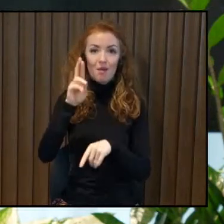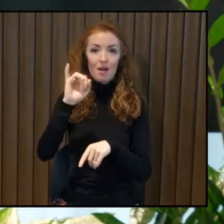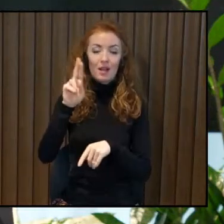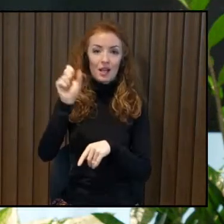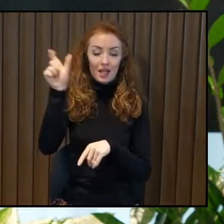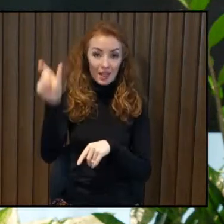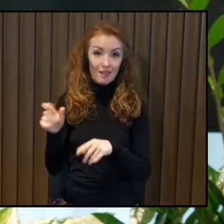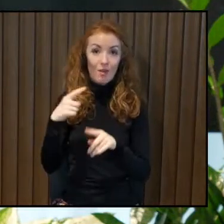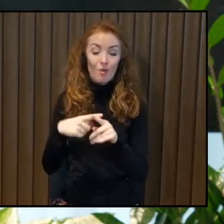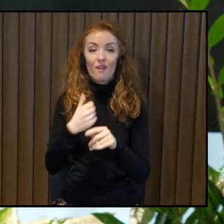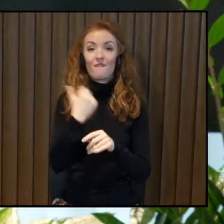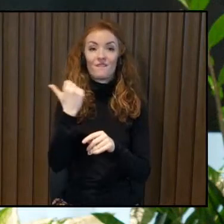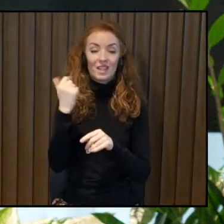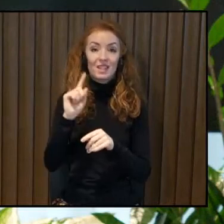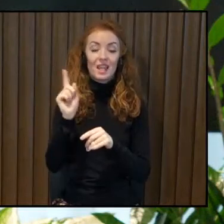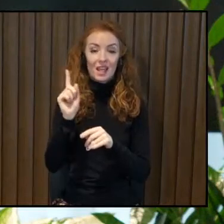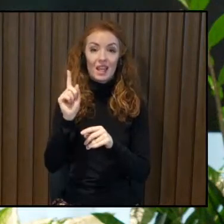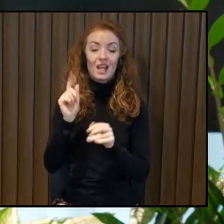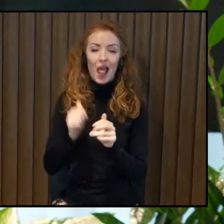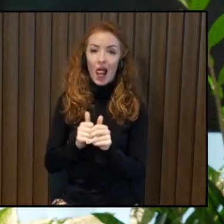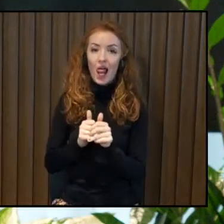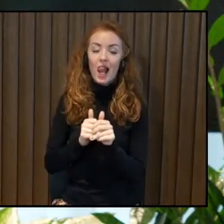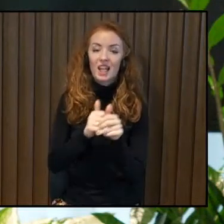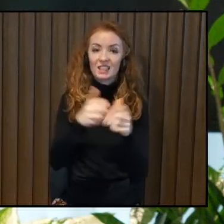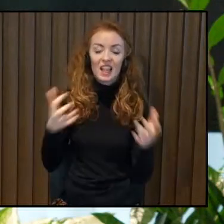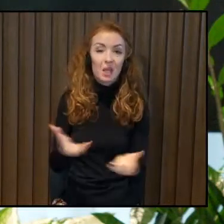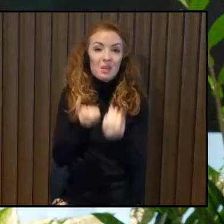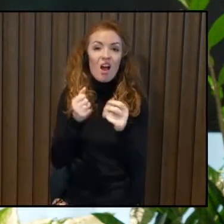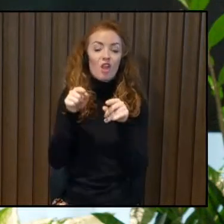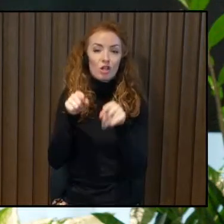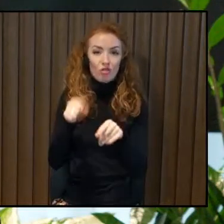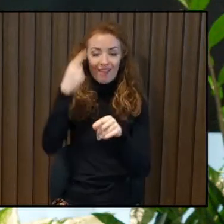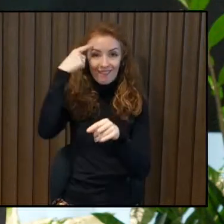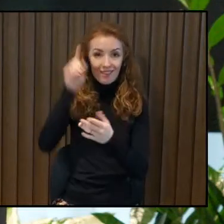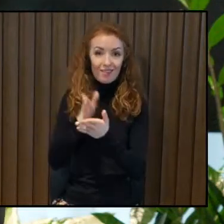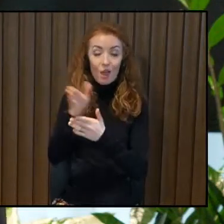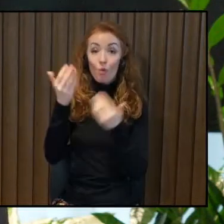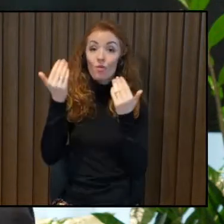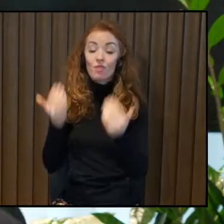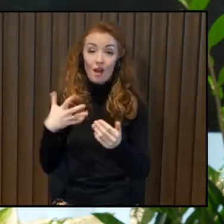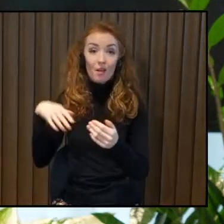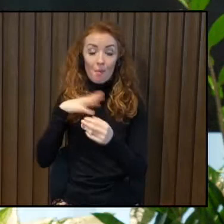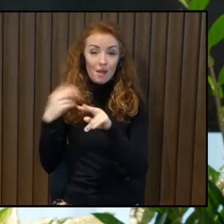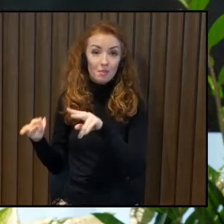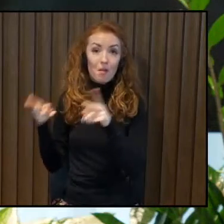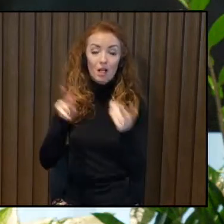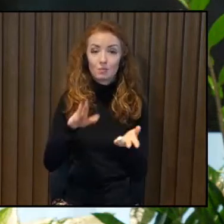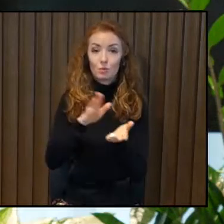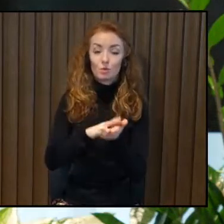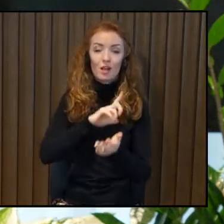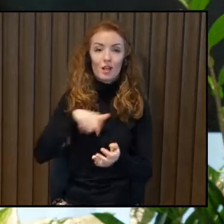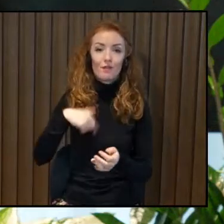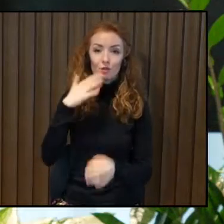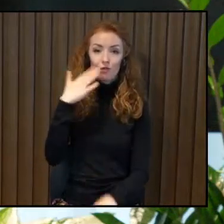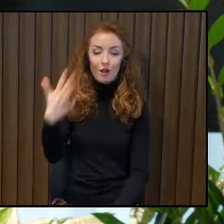I would even say, movement, isn't it? Marina, now we switch back to Latvian language. I'm sorry for this. I just forgot that we